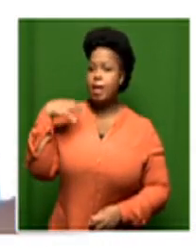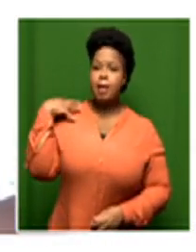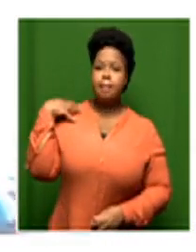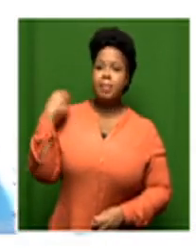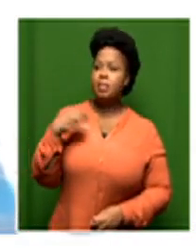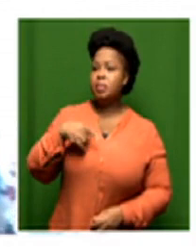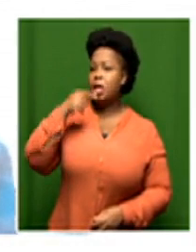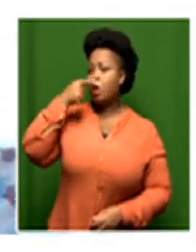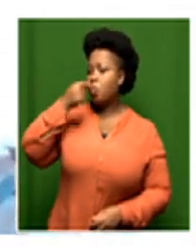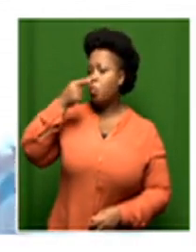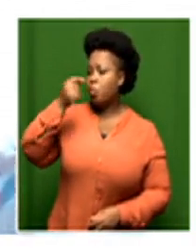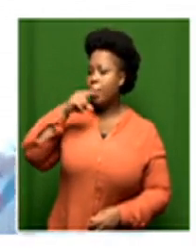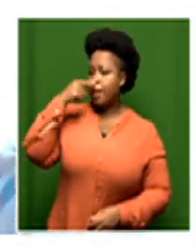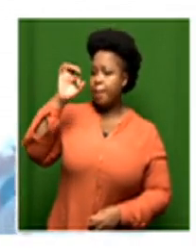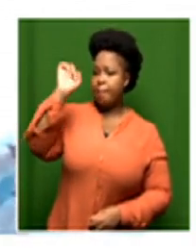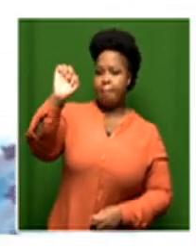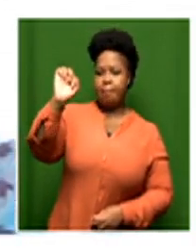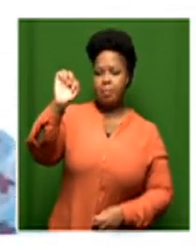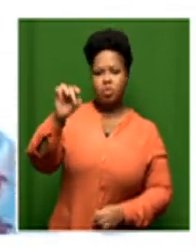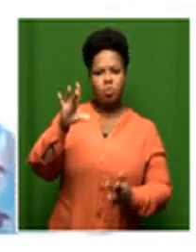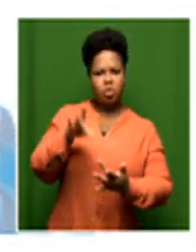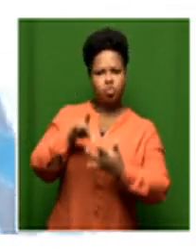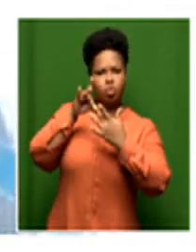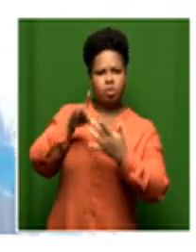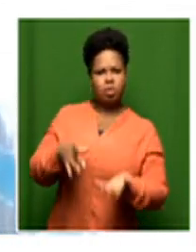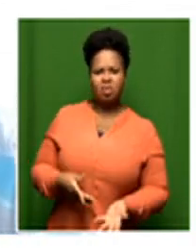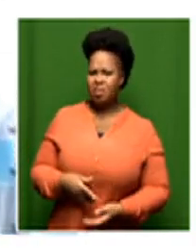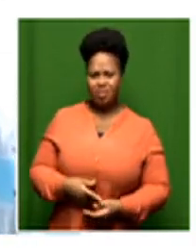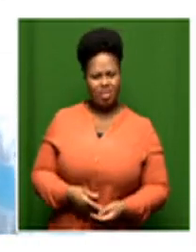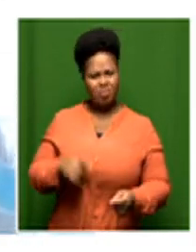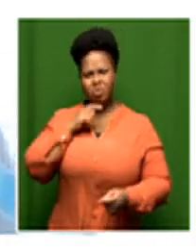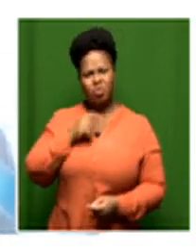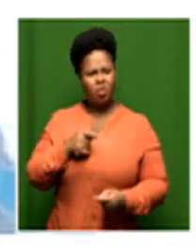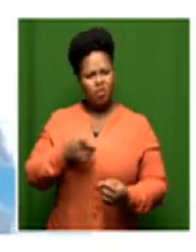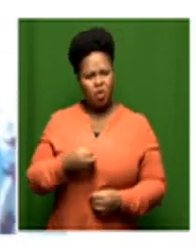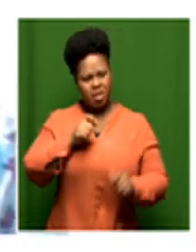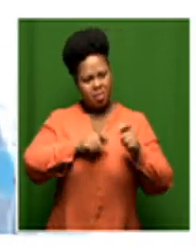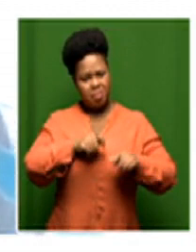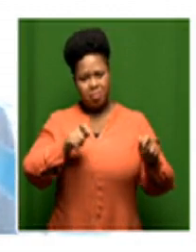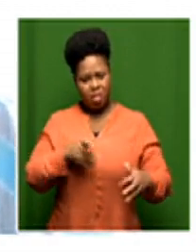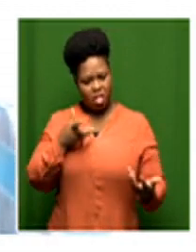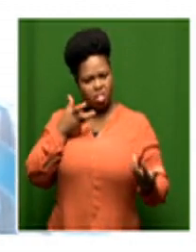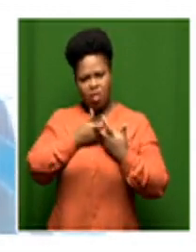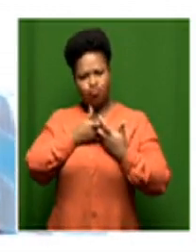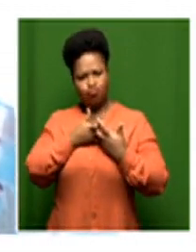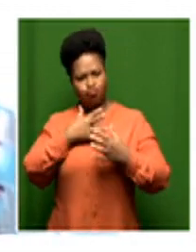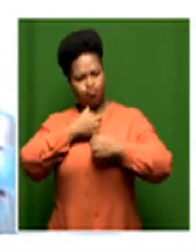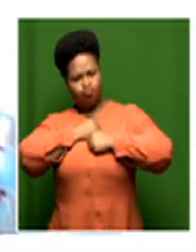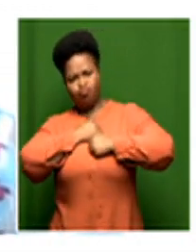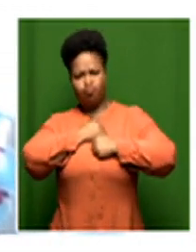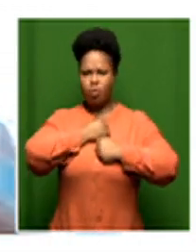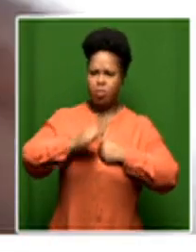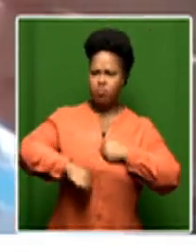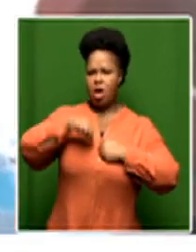Mthethwa's name, it's not going to sit in the streets of our people for them to own it and use